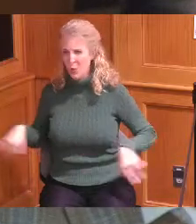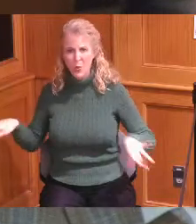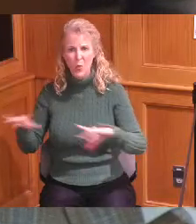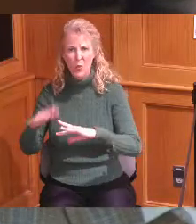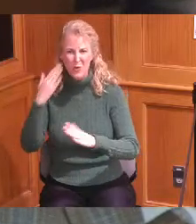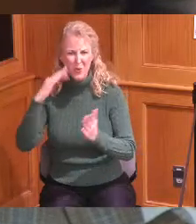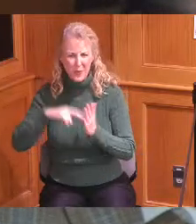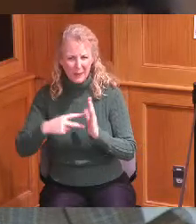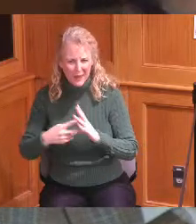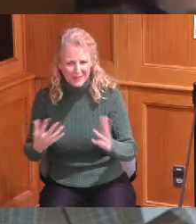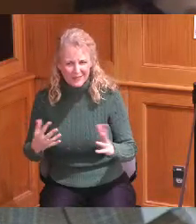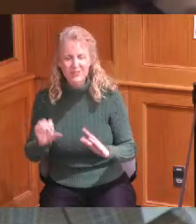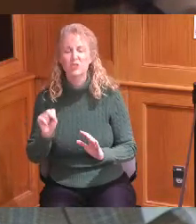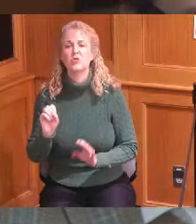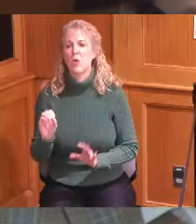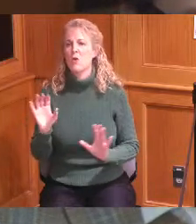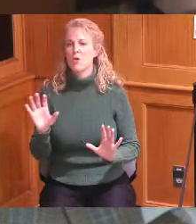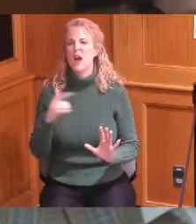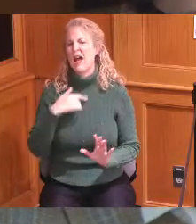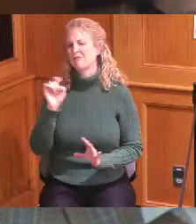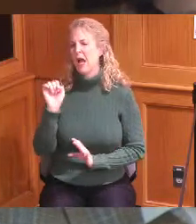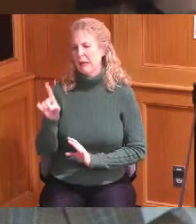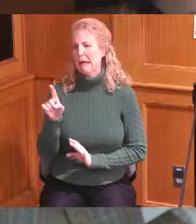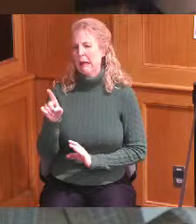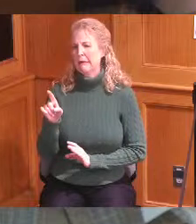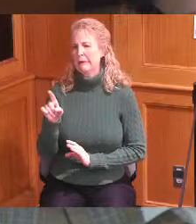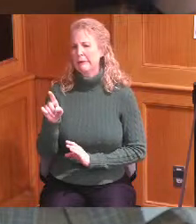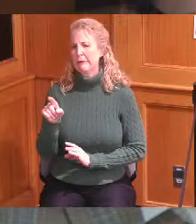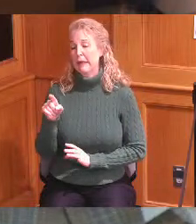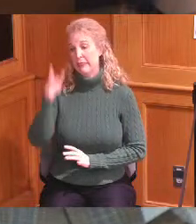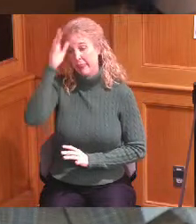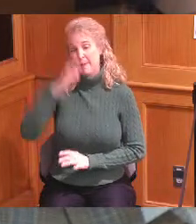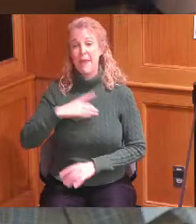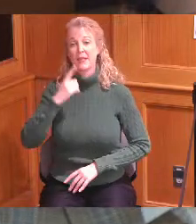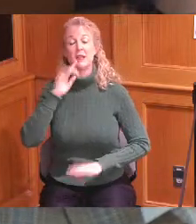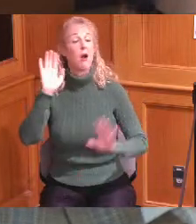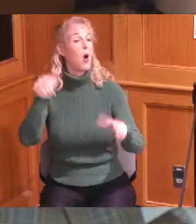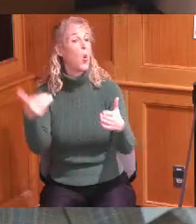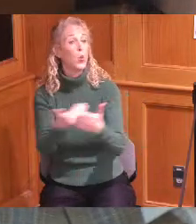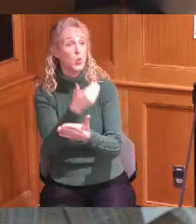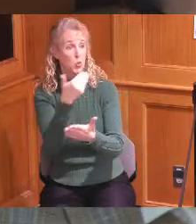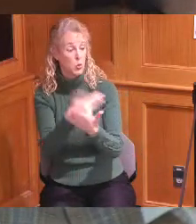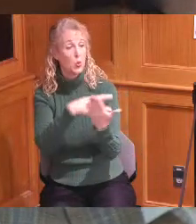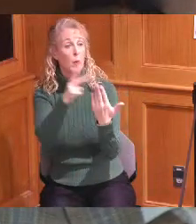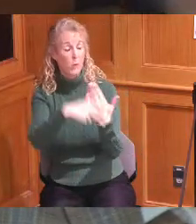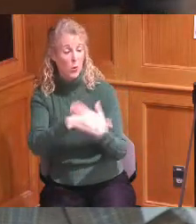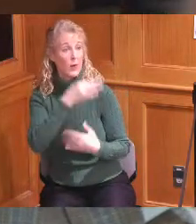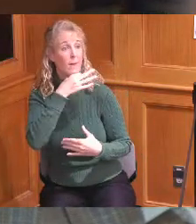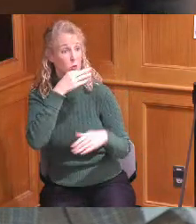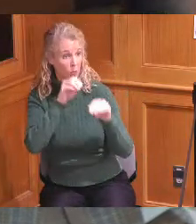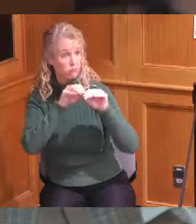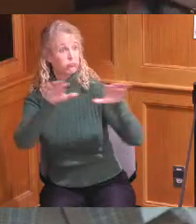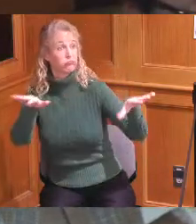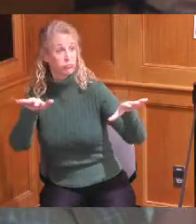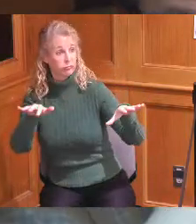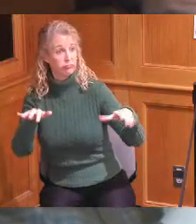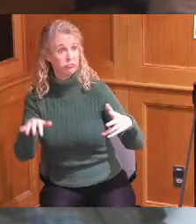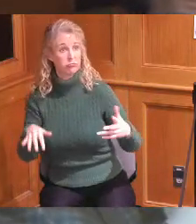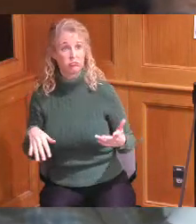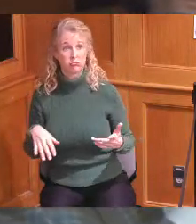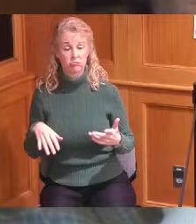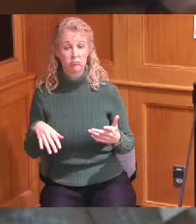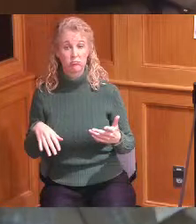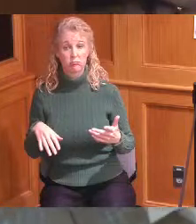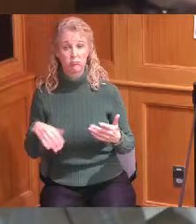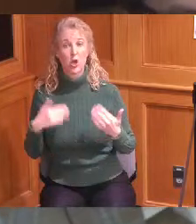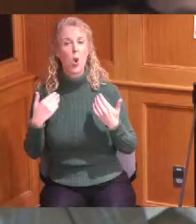it's no help. So that's why I had asked about this, and he said, well, it's a new thing coming, and we're doing it in conjunction. And by the way,